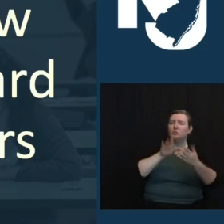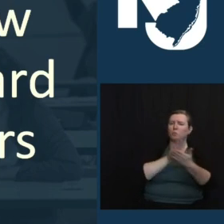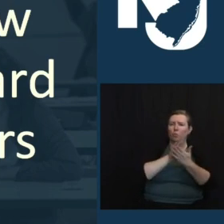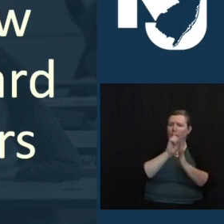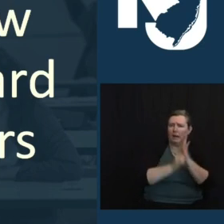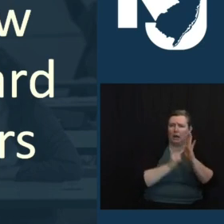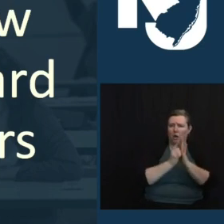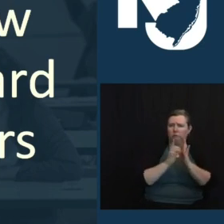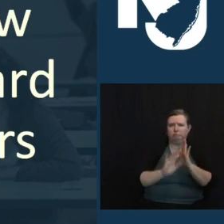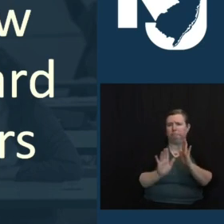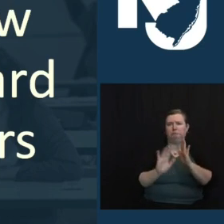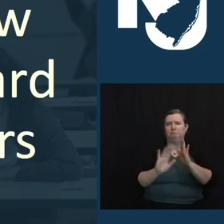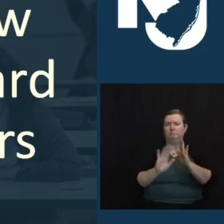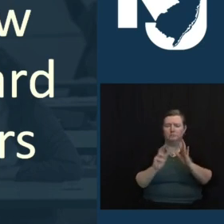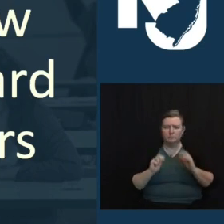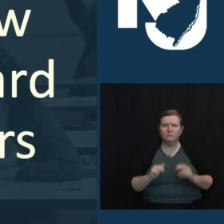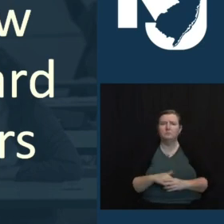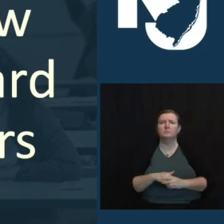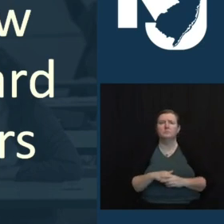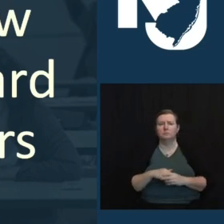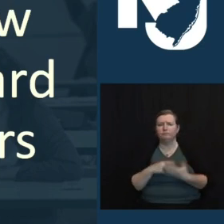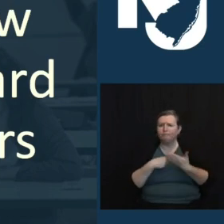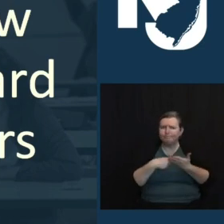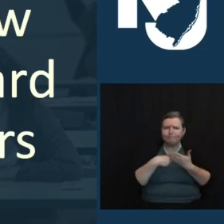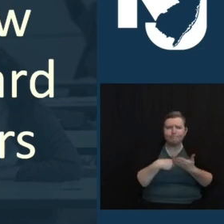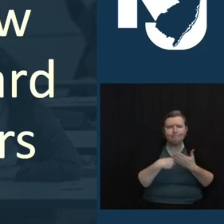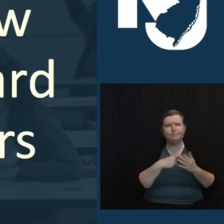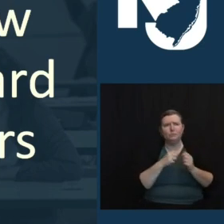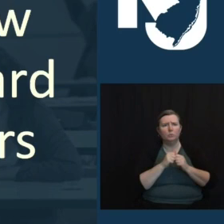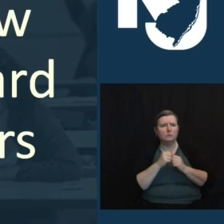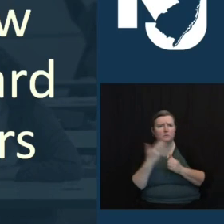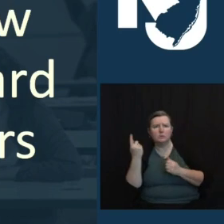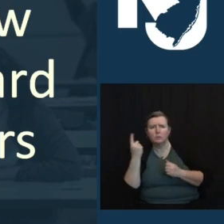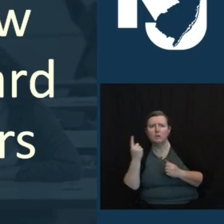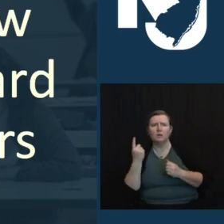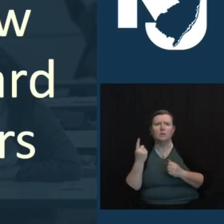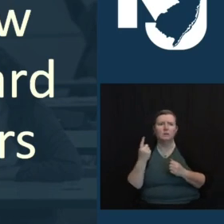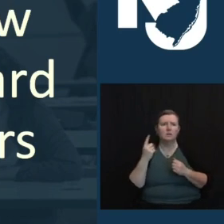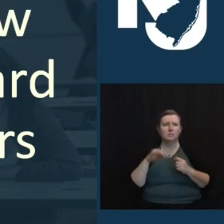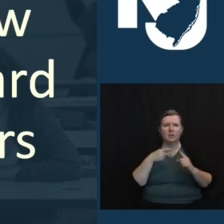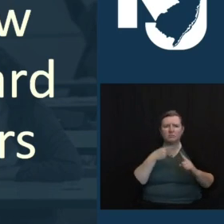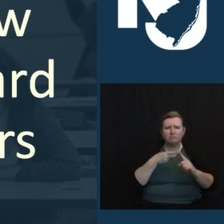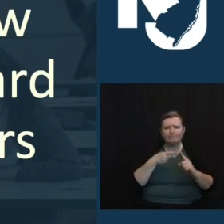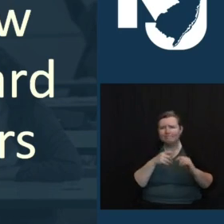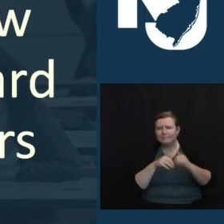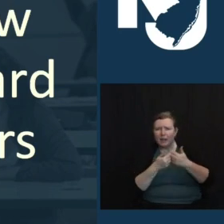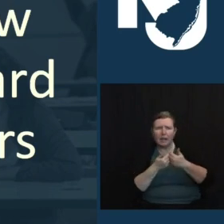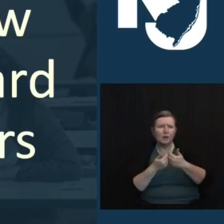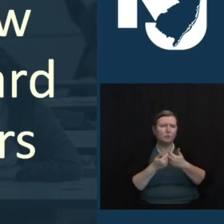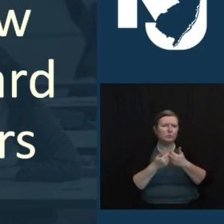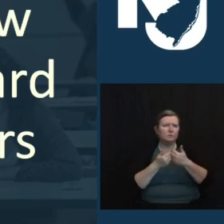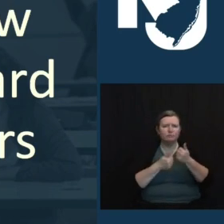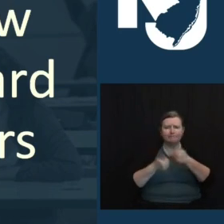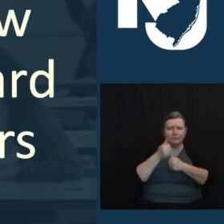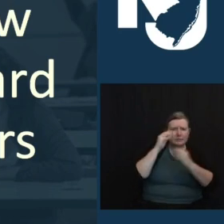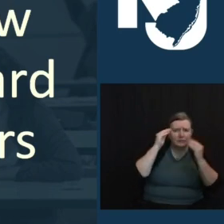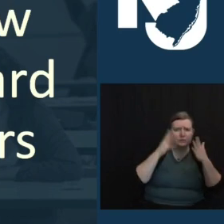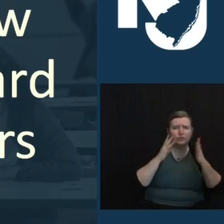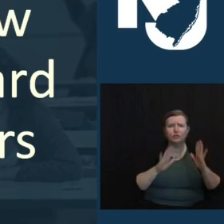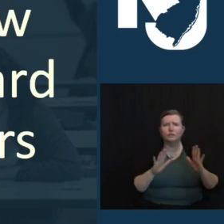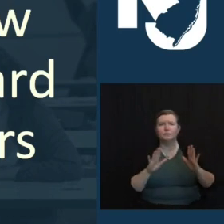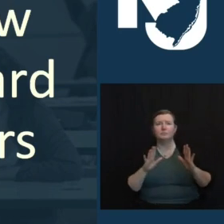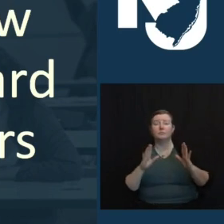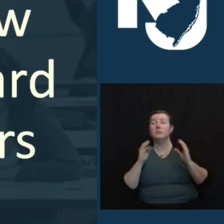who's the NJEA Executive Director, and we touched on this very topic. And we know, by the way, that thousands of educators were